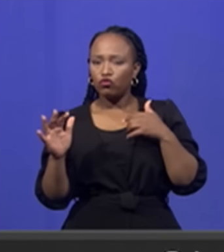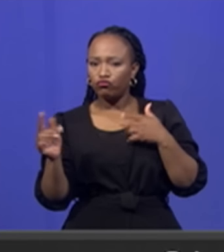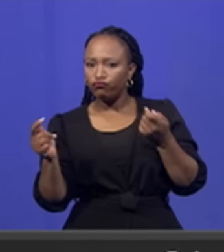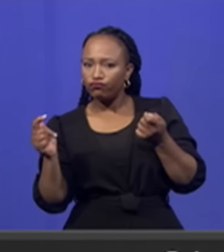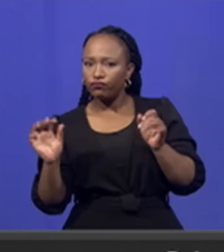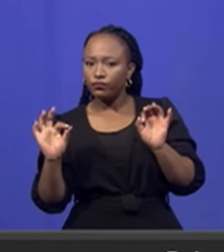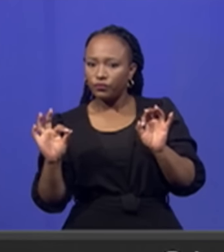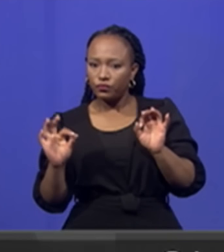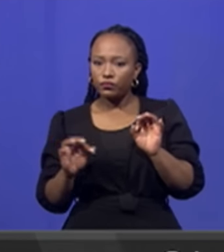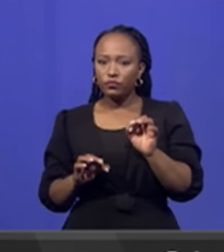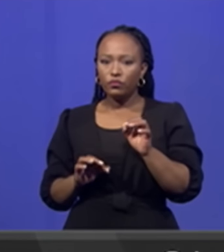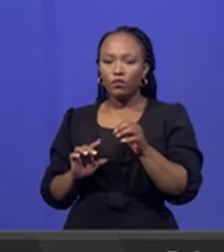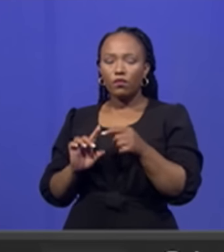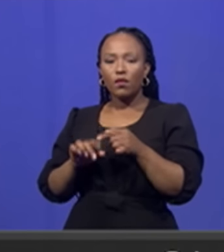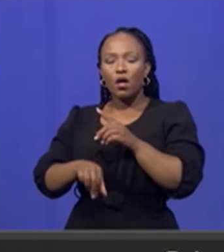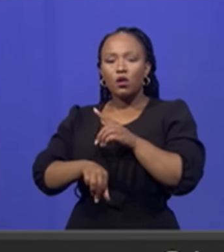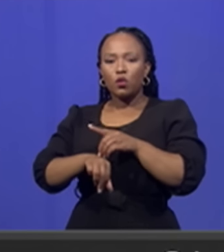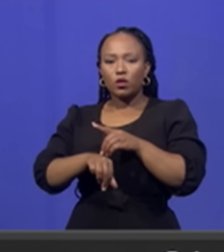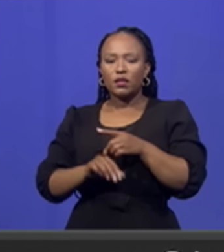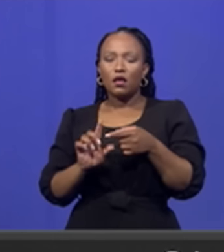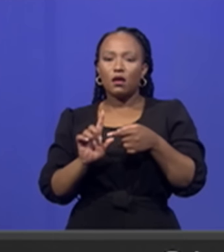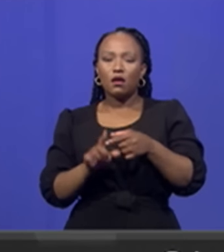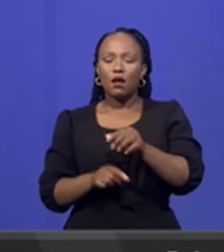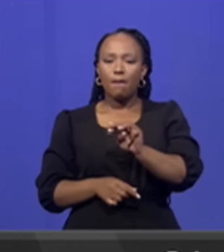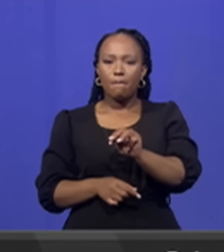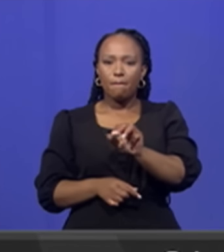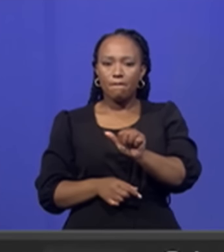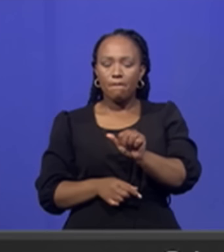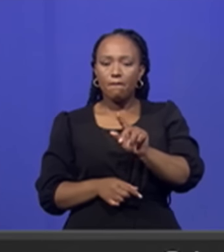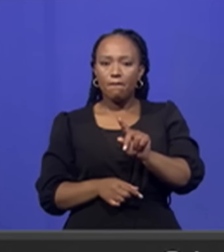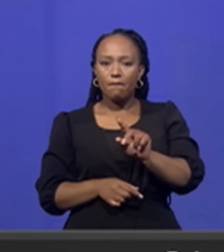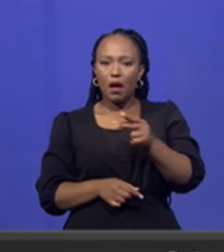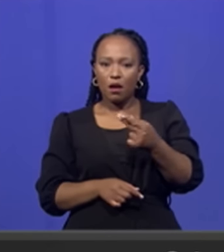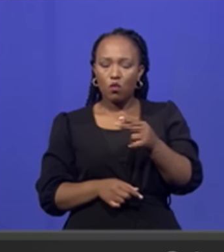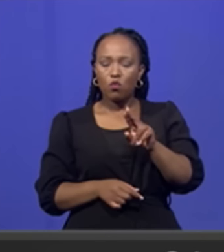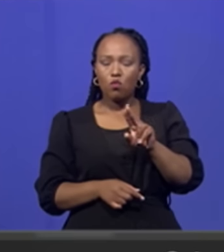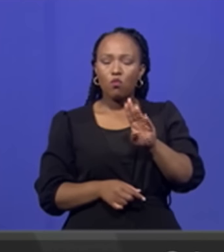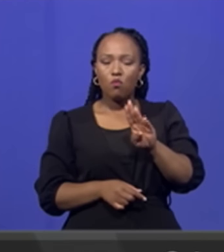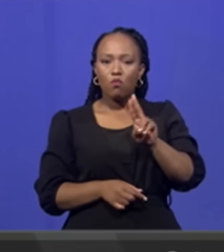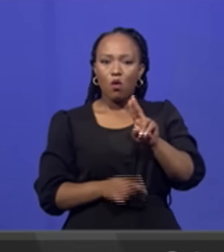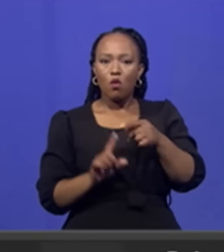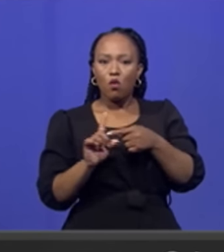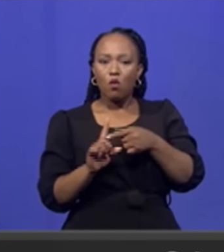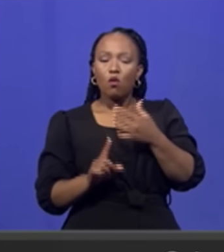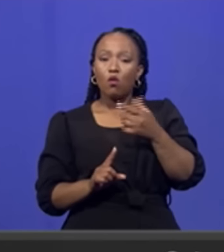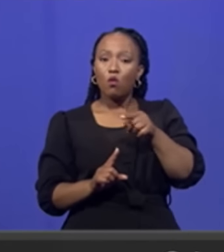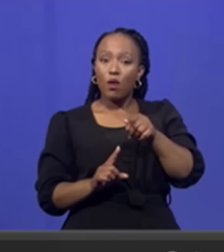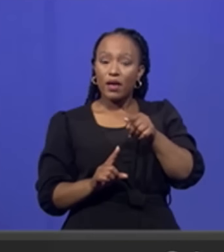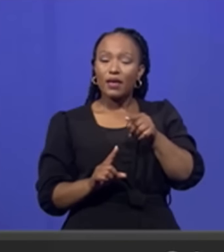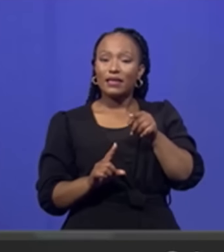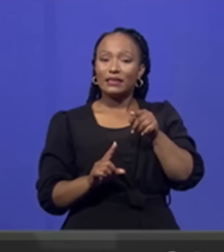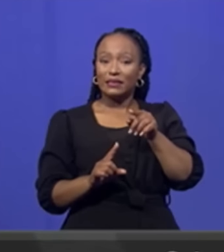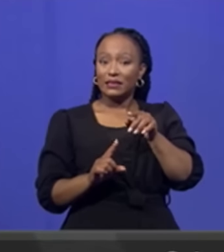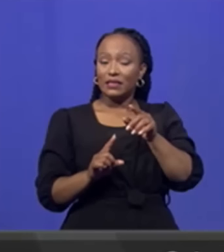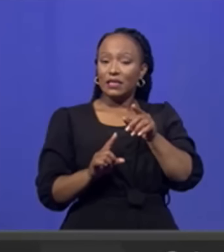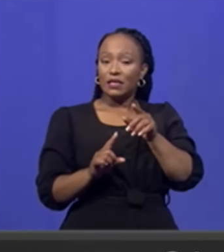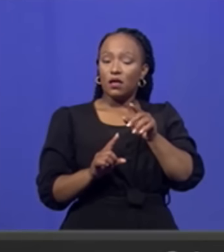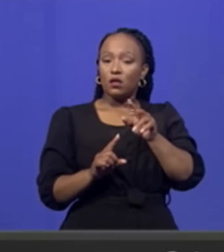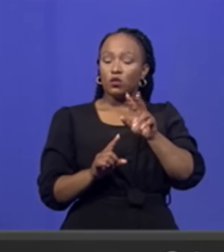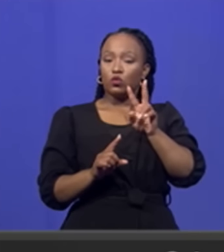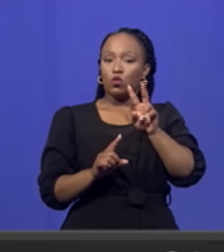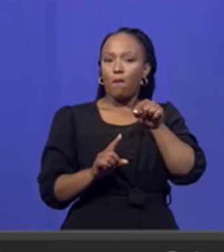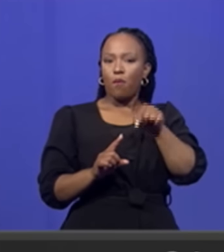a tlang ho qala kgweding e tlang o shebane le ho fihlella pehelo ya diranta tse di trilione tse 2.13 selemong se